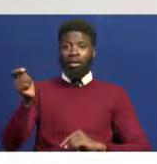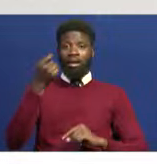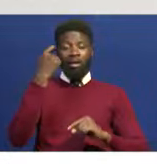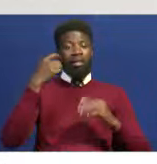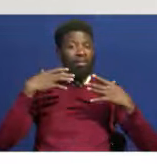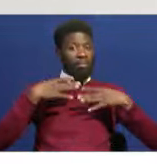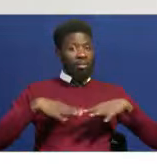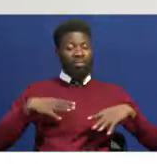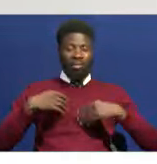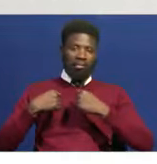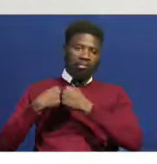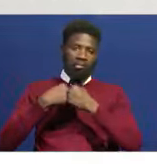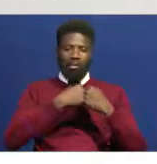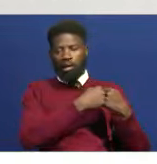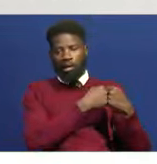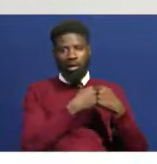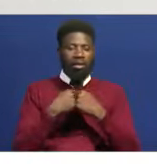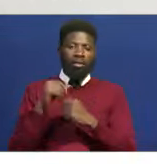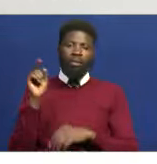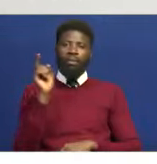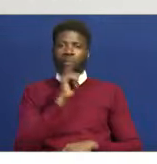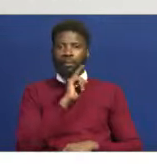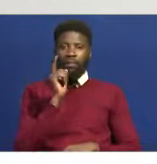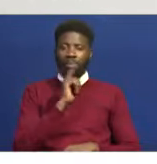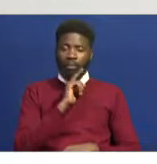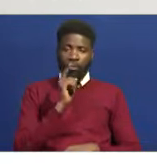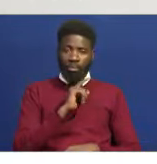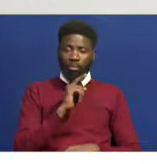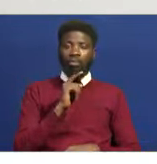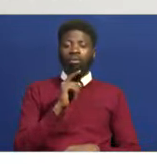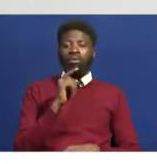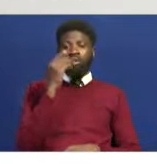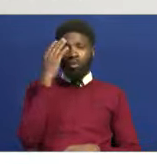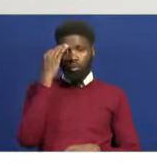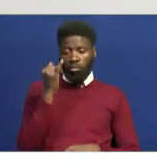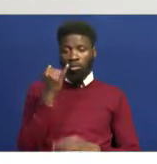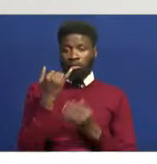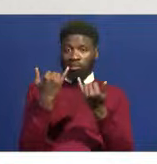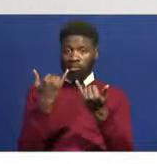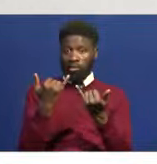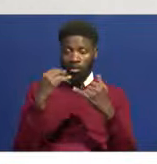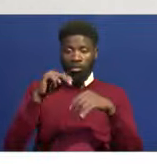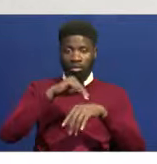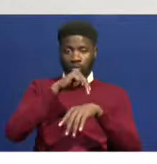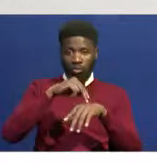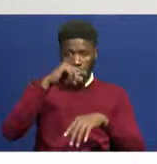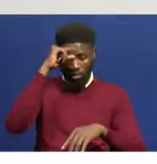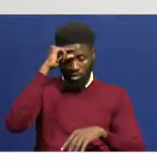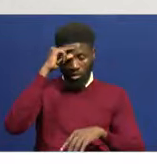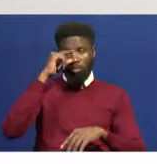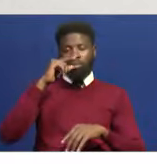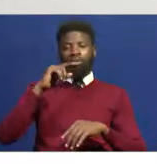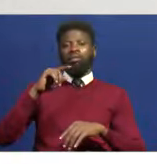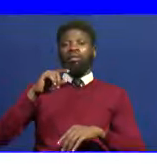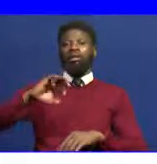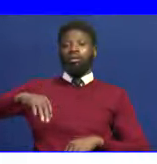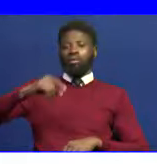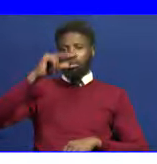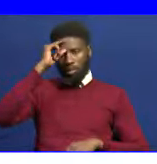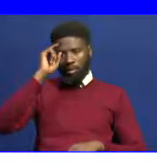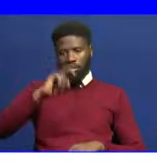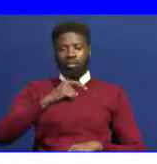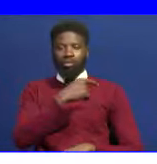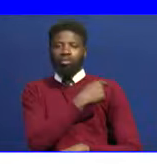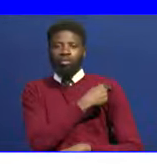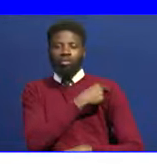immense strain on the ability of both national and county governments to build enough hospitals in the country. Speaking in Mombasa